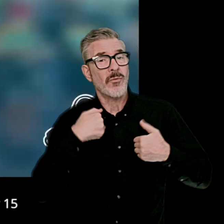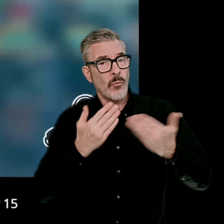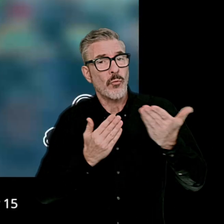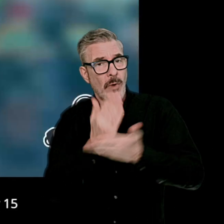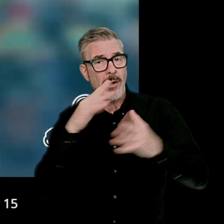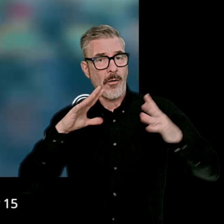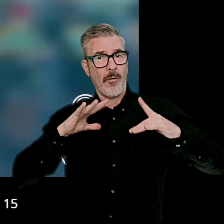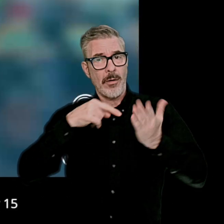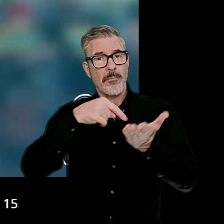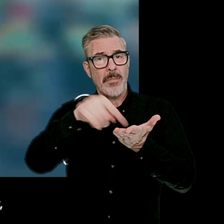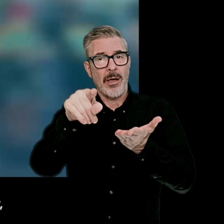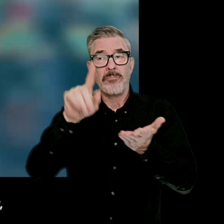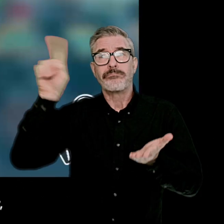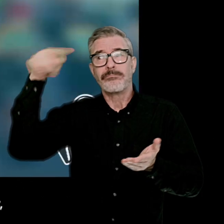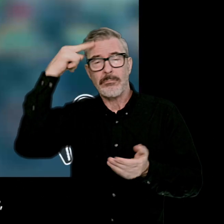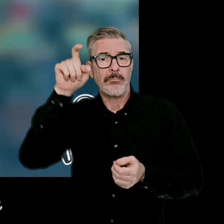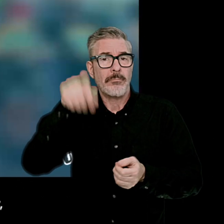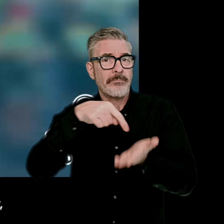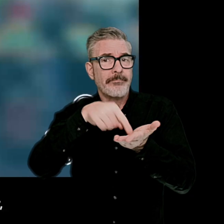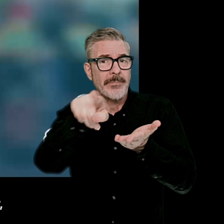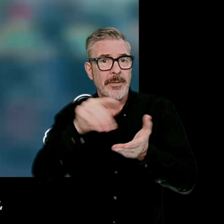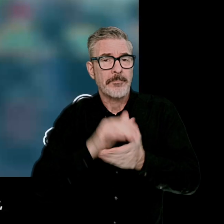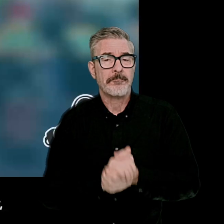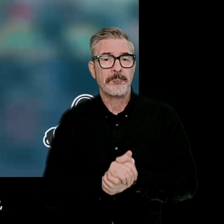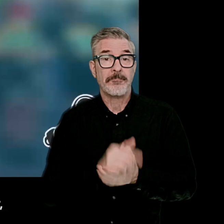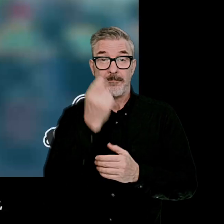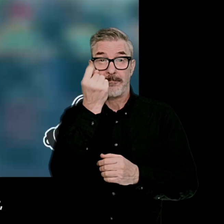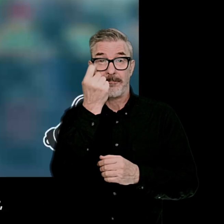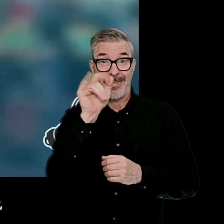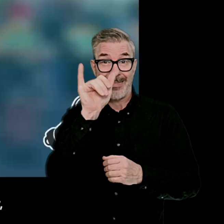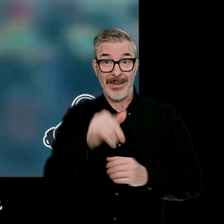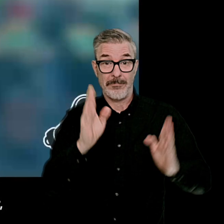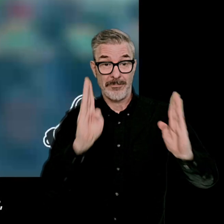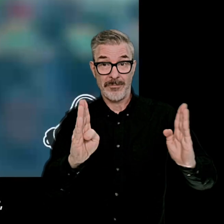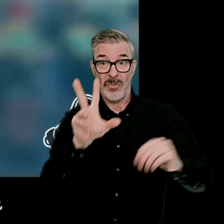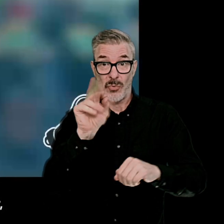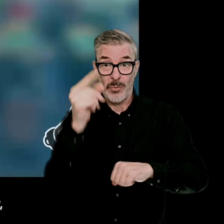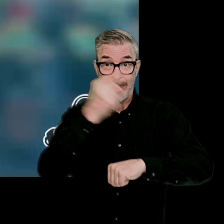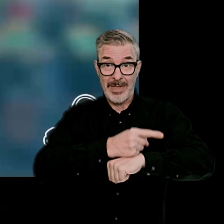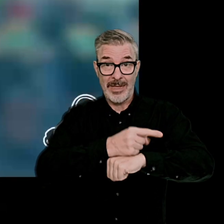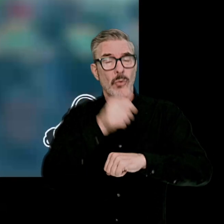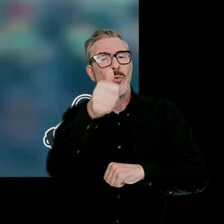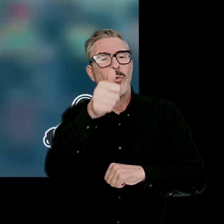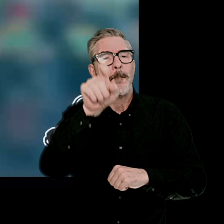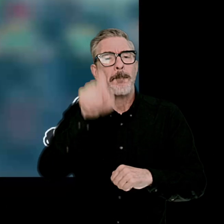earned wages for 15 out of the 30 of the calendar days preceding the statutory holiday pay